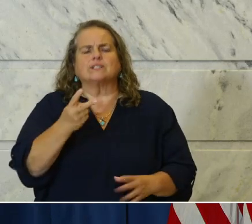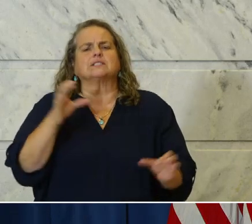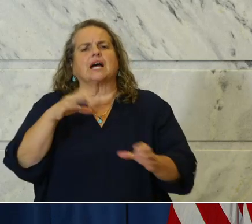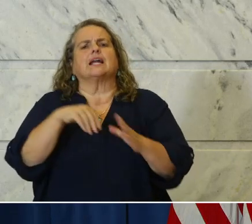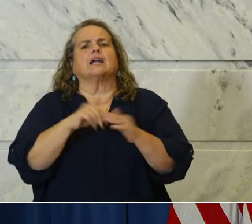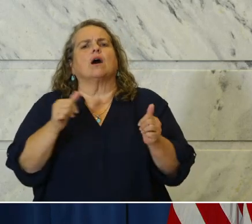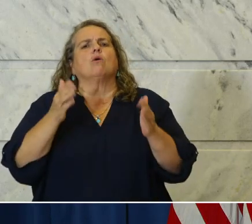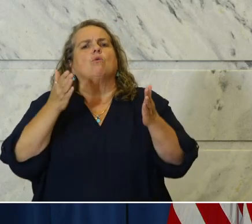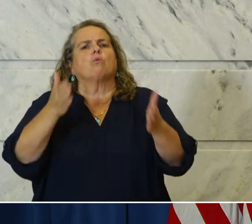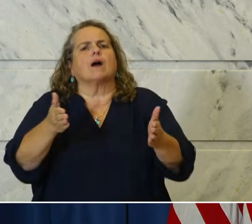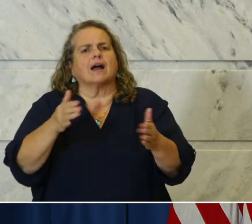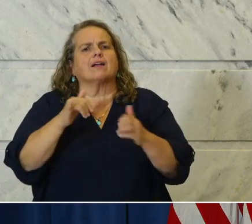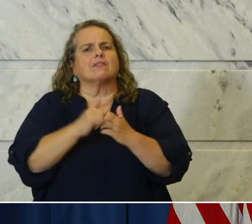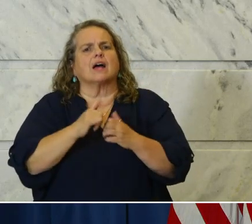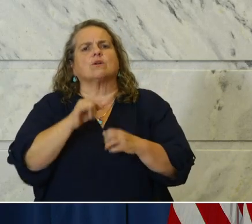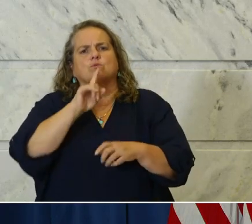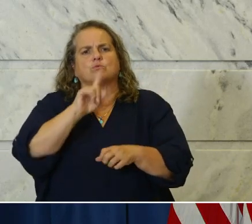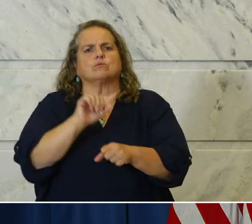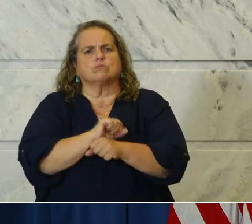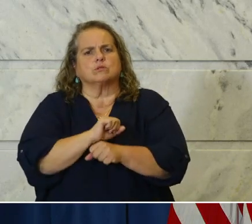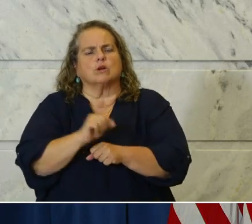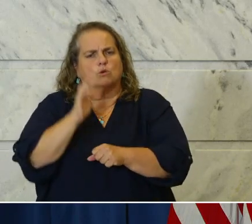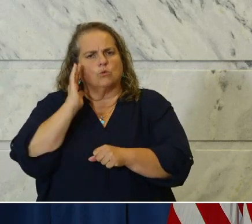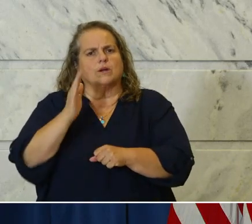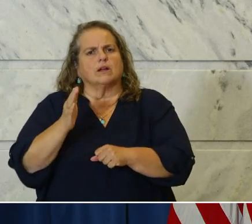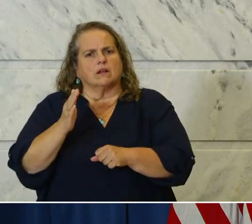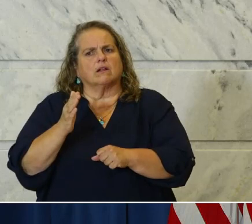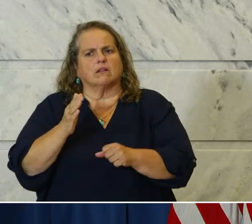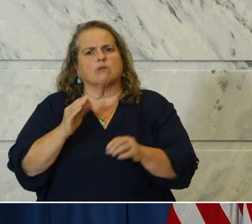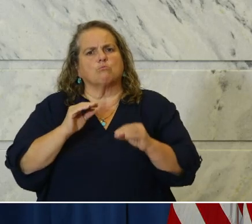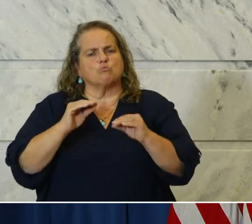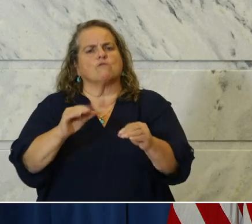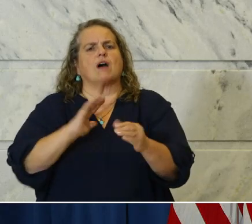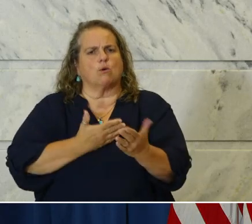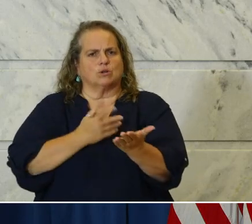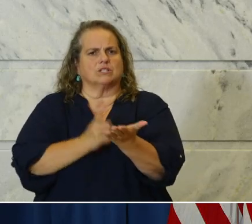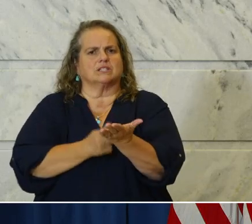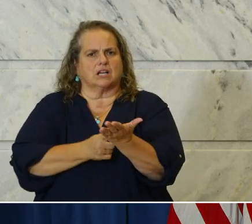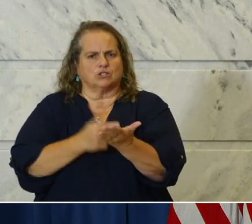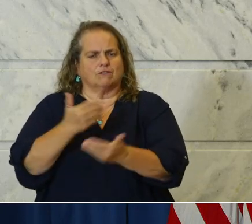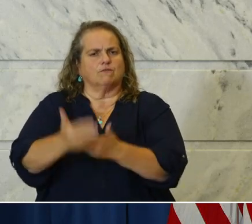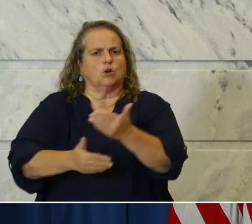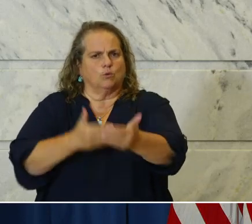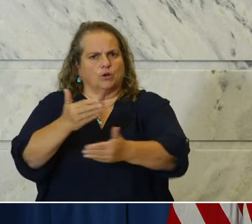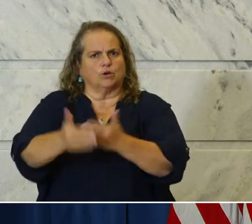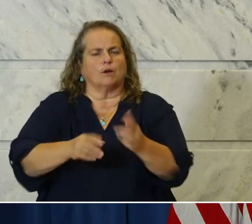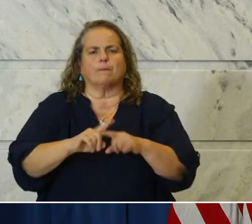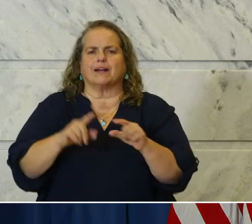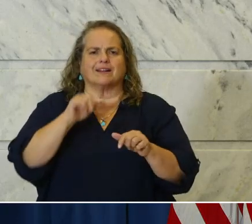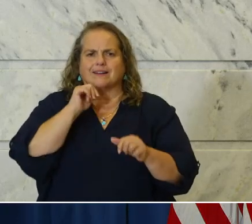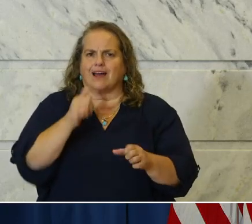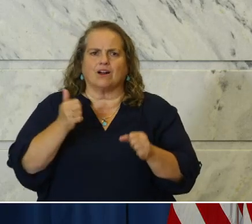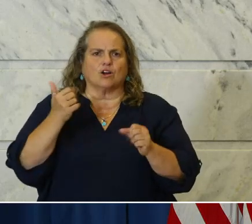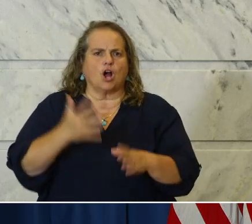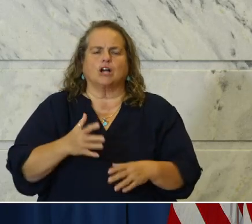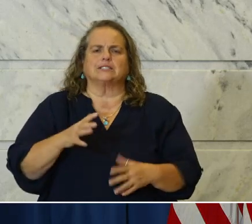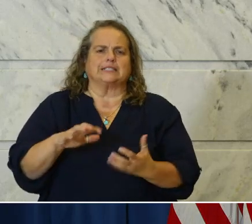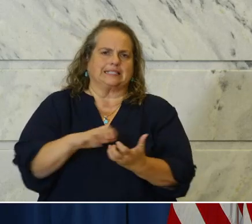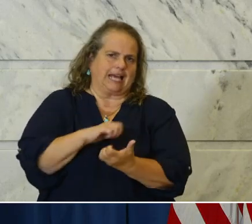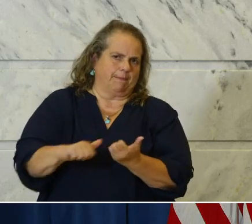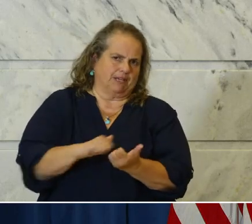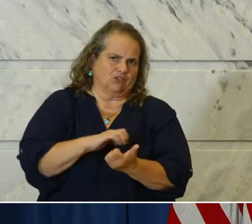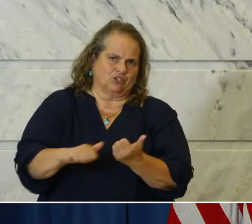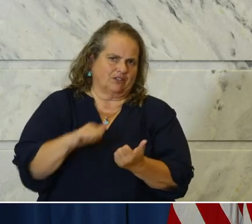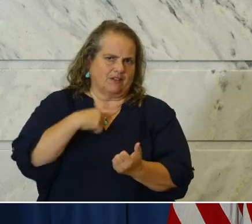way that certainly would move discussions forward, but not cause some of the damage that we